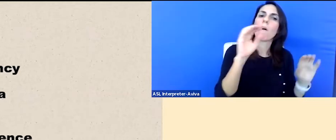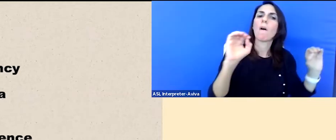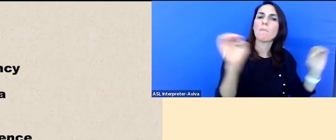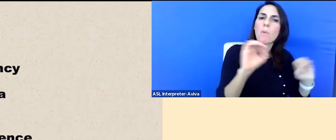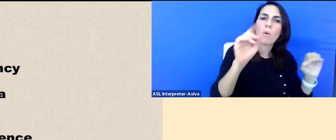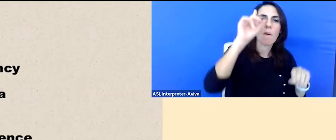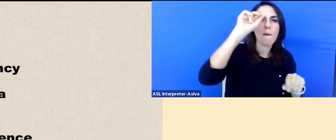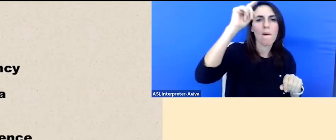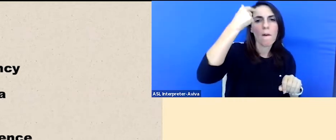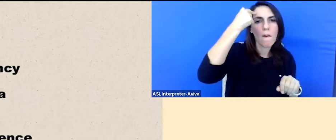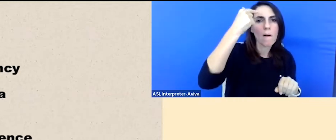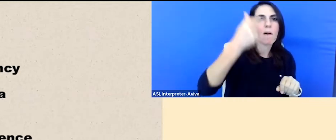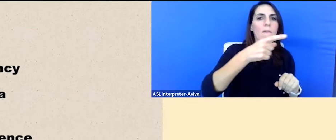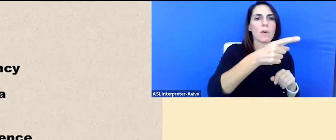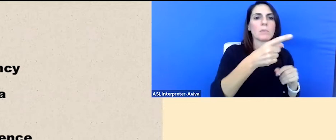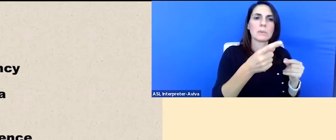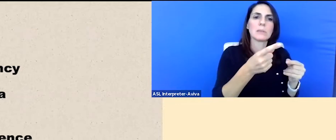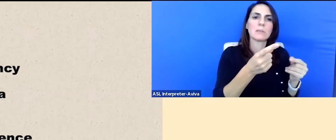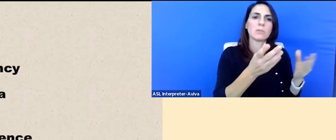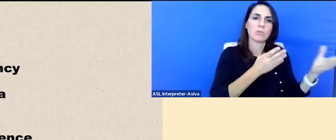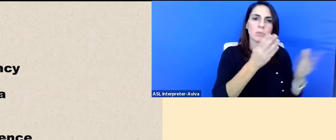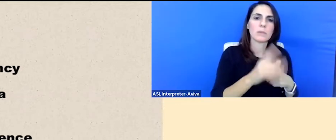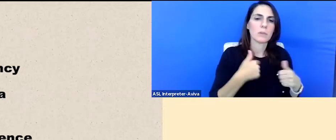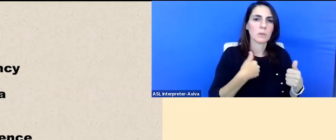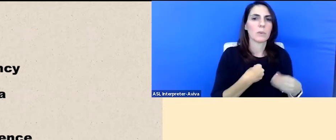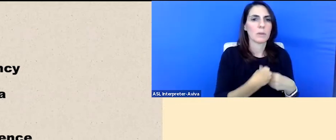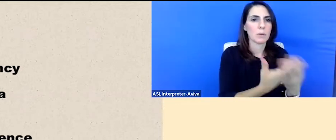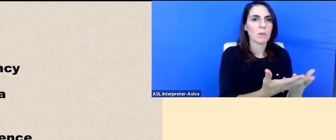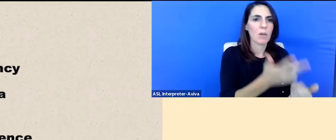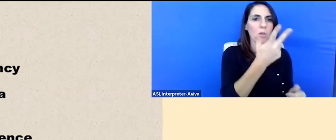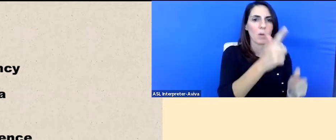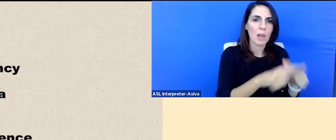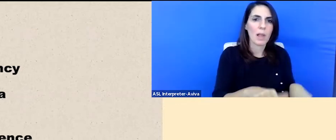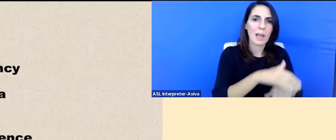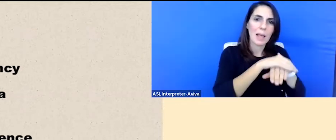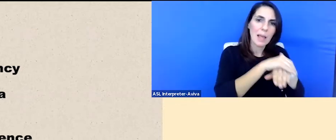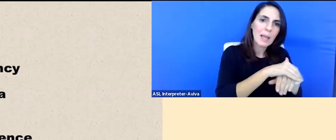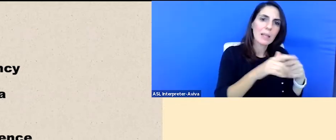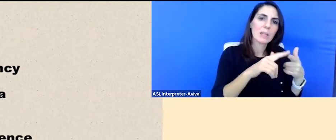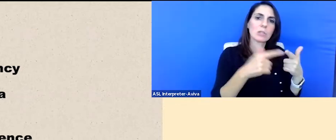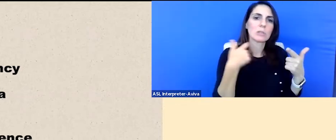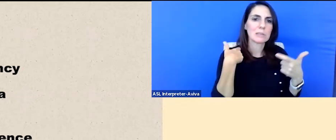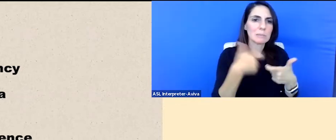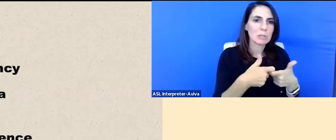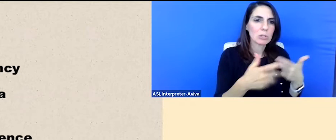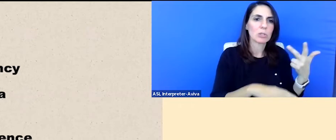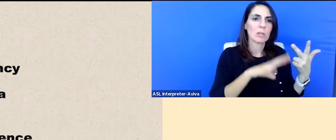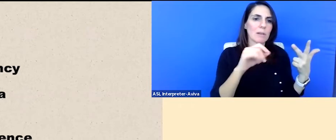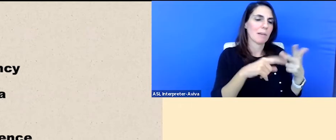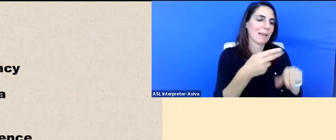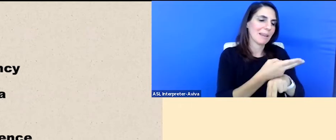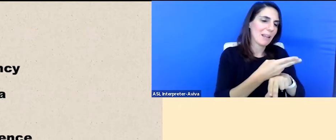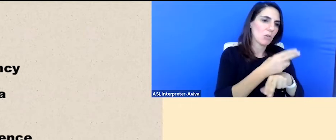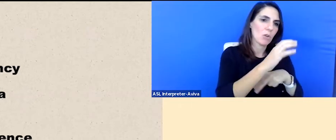services. We do assist in 3 languages, English, Spanish, and Creole. And we offer